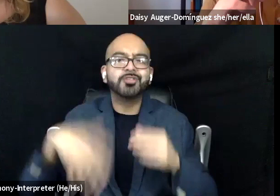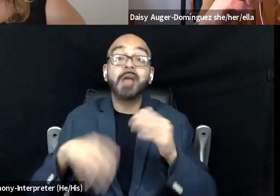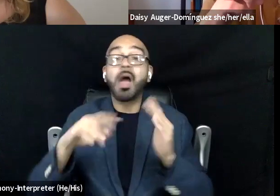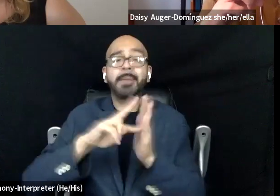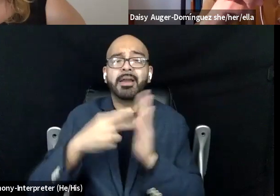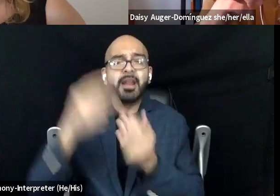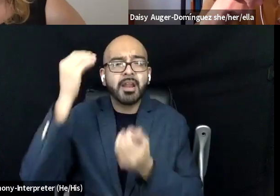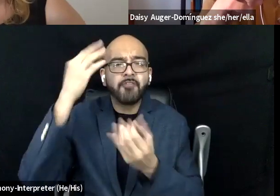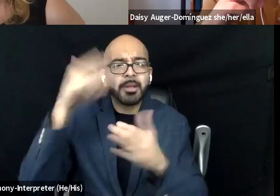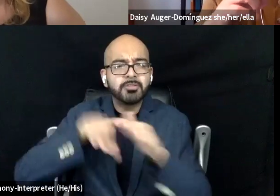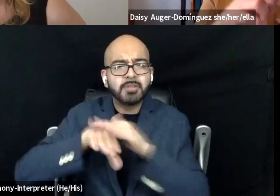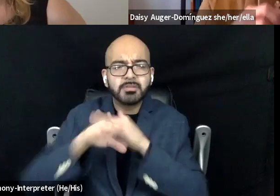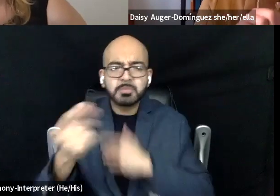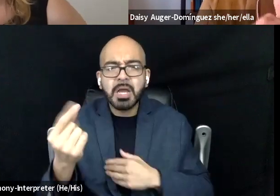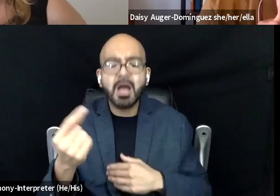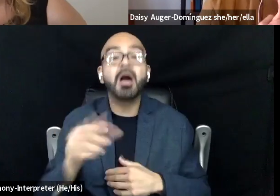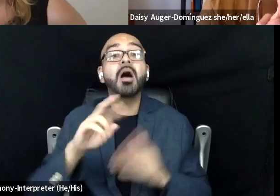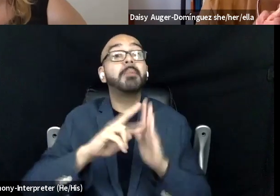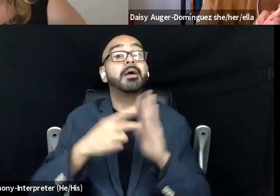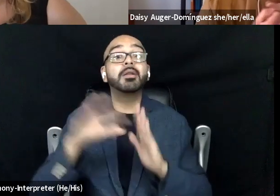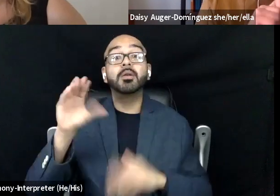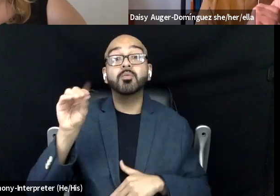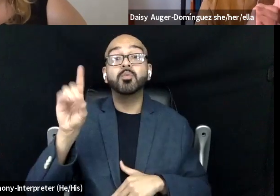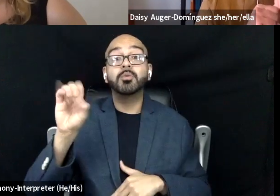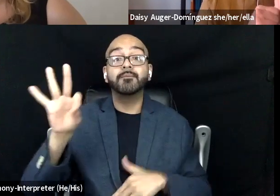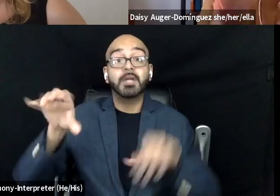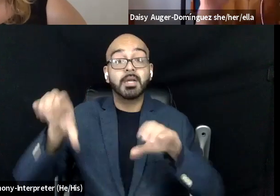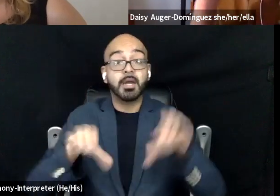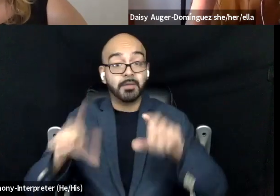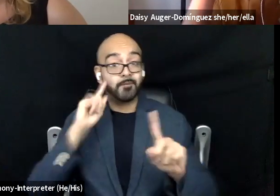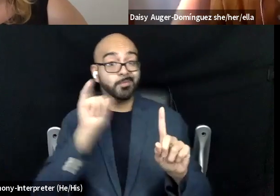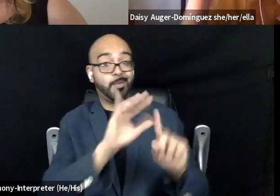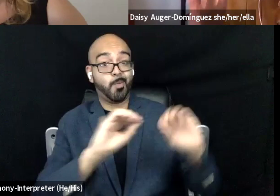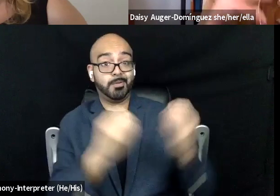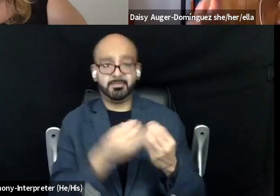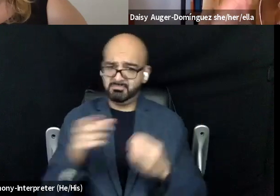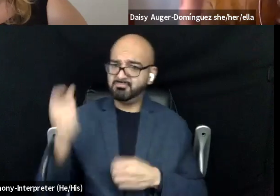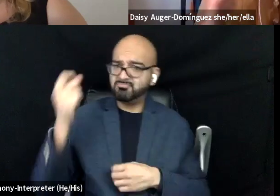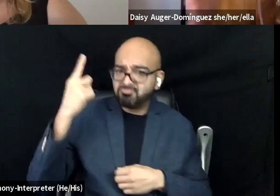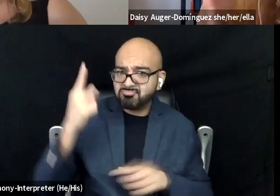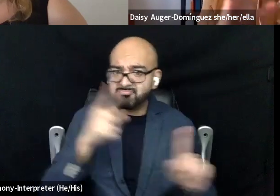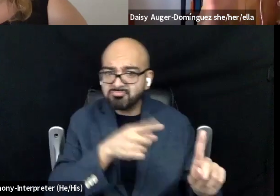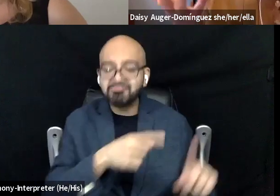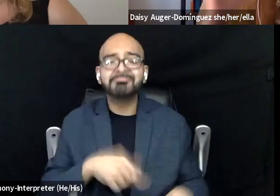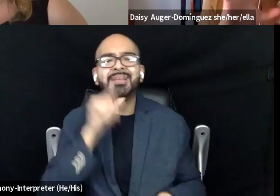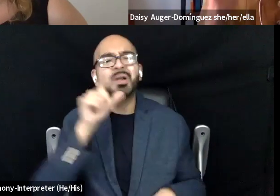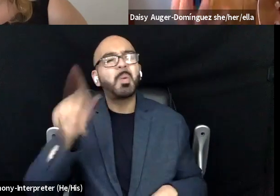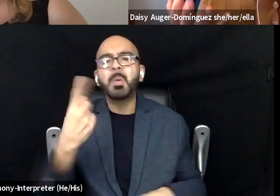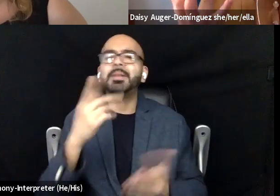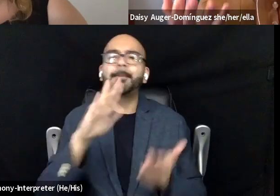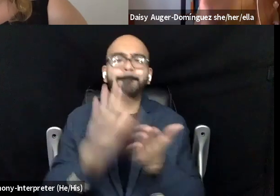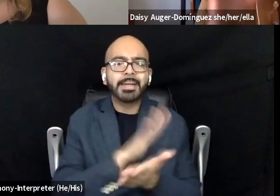mean, do you understand the code of conduct for the organization, and not just the what's on paper for